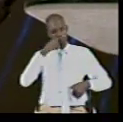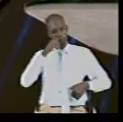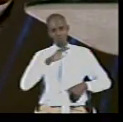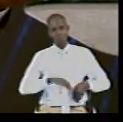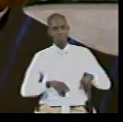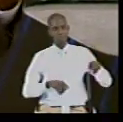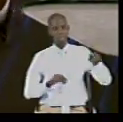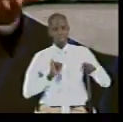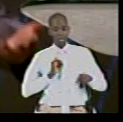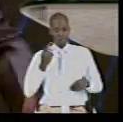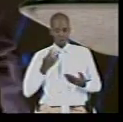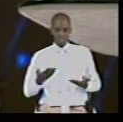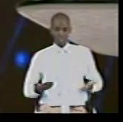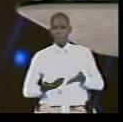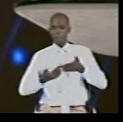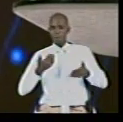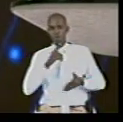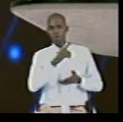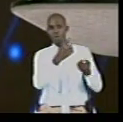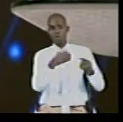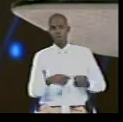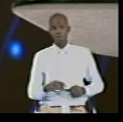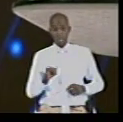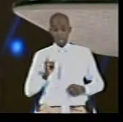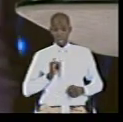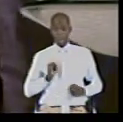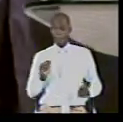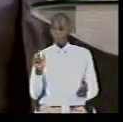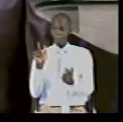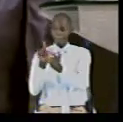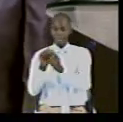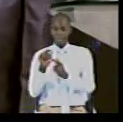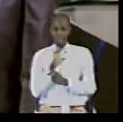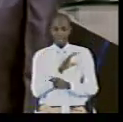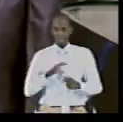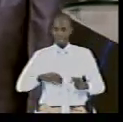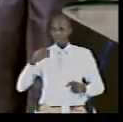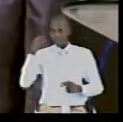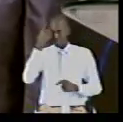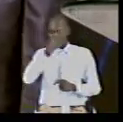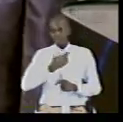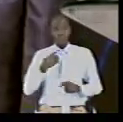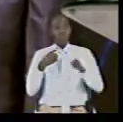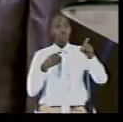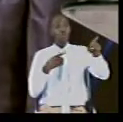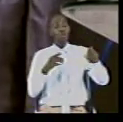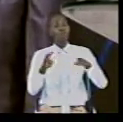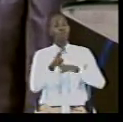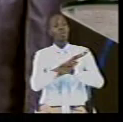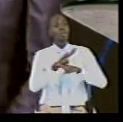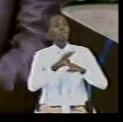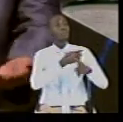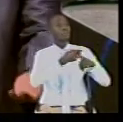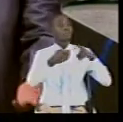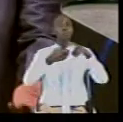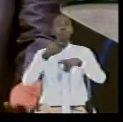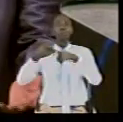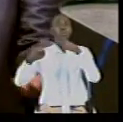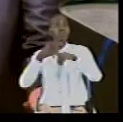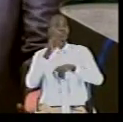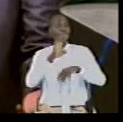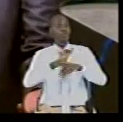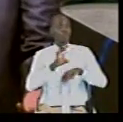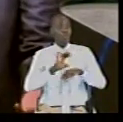knew Christ in the physical. All the time you were persecuting the church, I was already